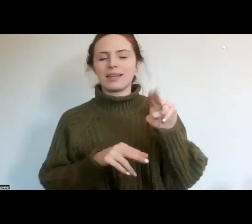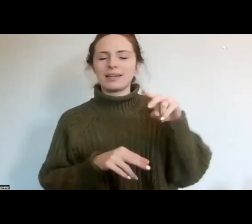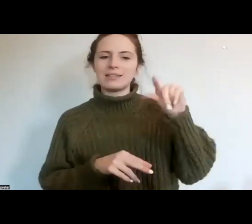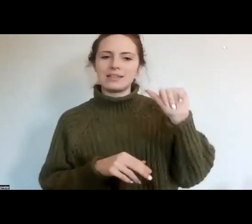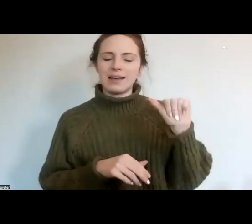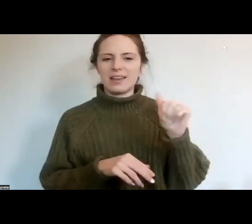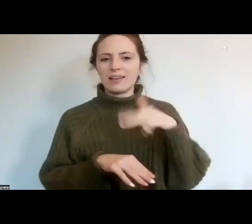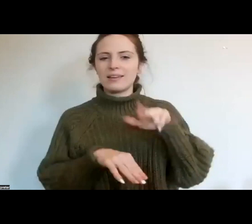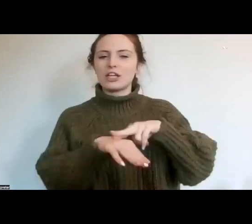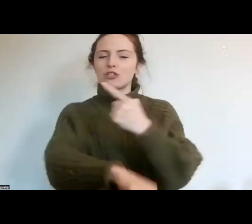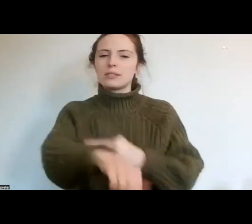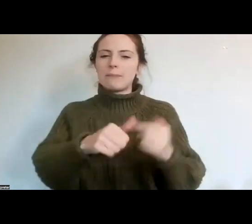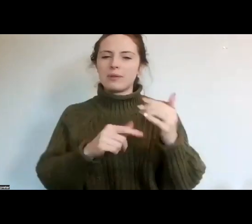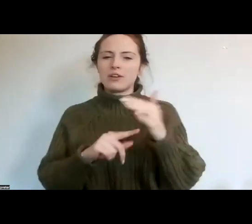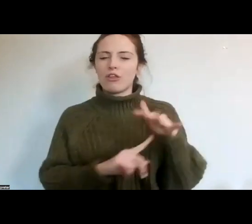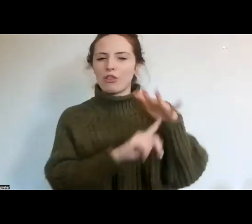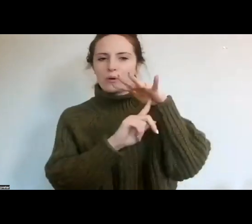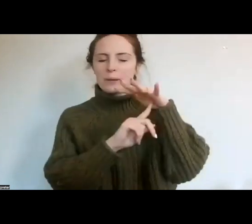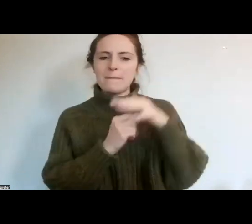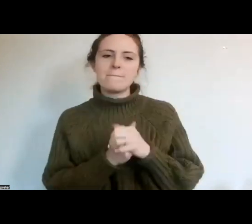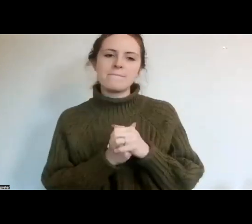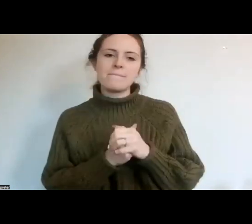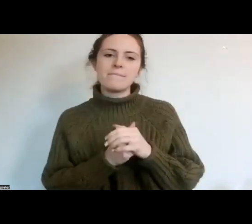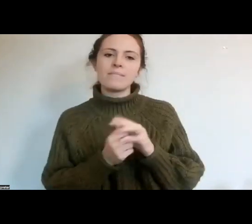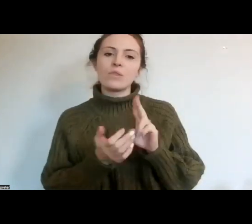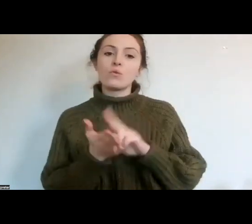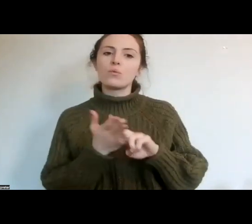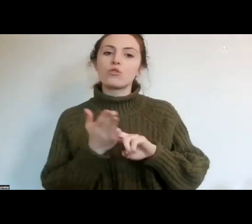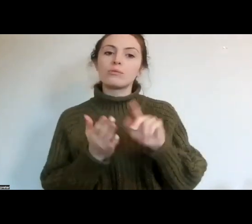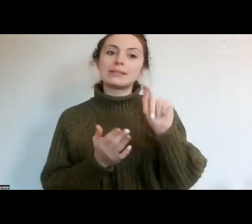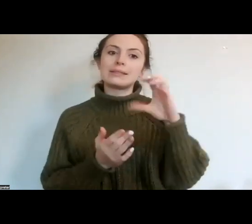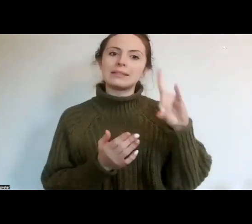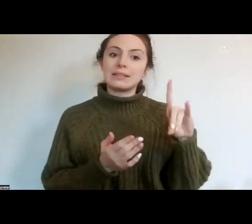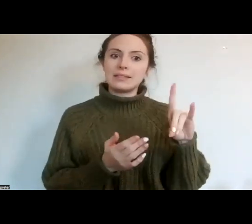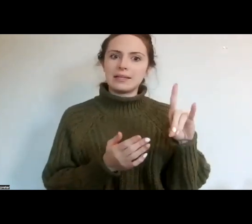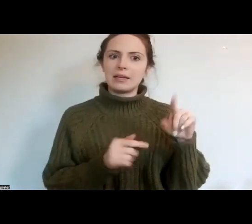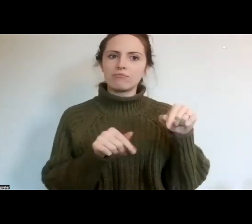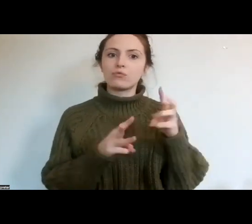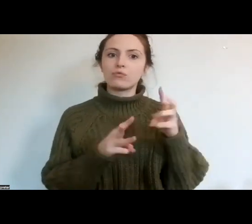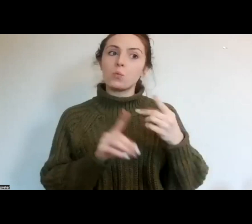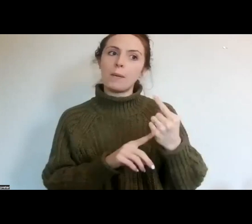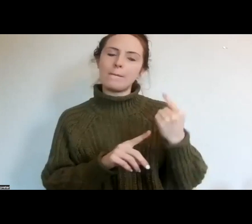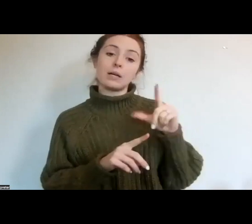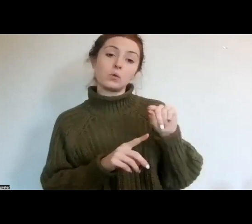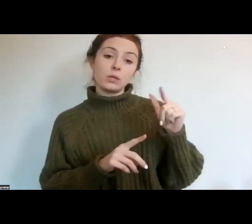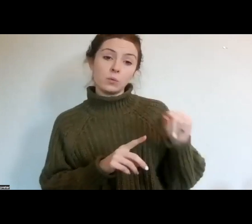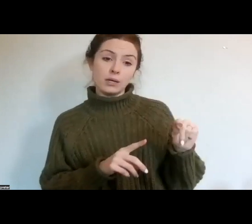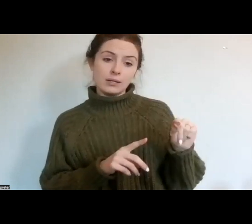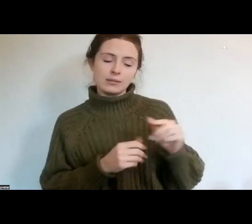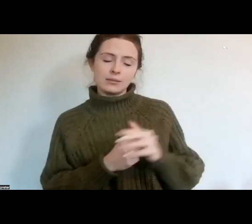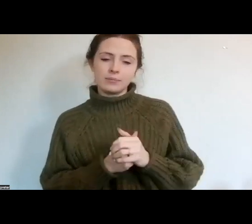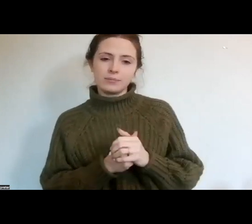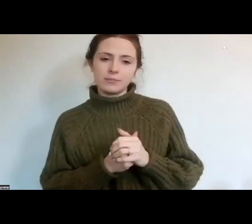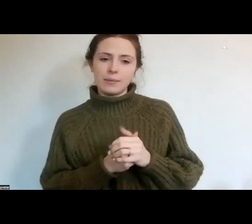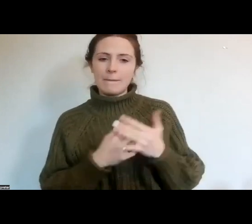We commissioned this Trinity Centre for Ageing and Disability to carry out this work back in 2020, but it was one of the many